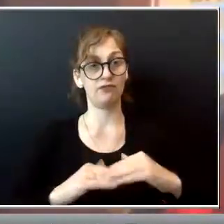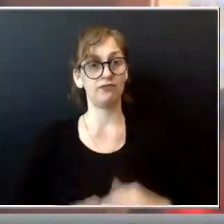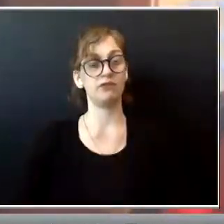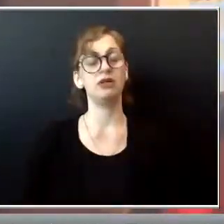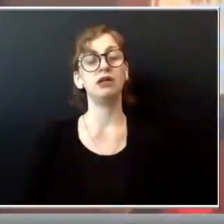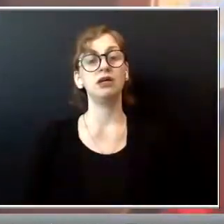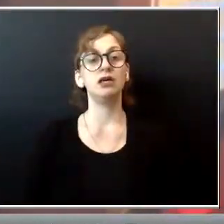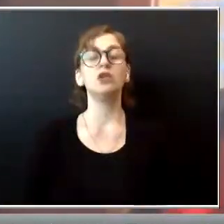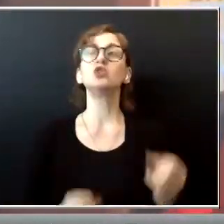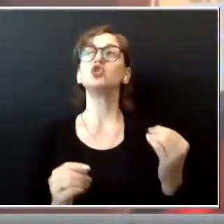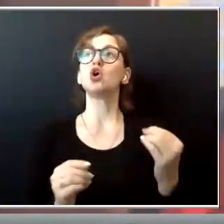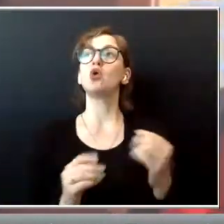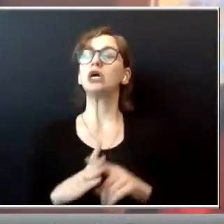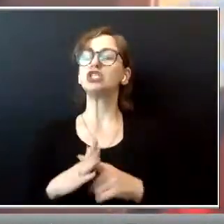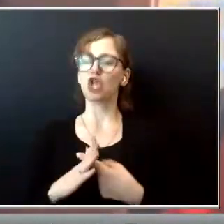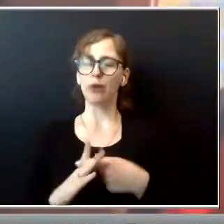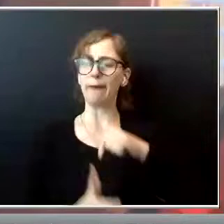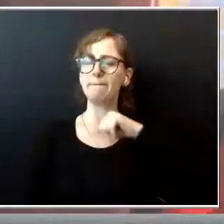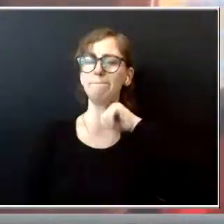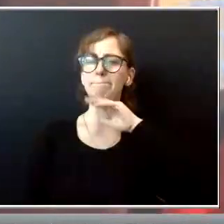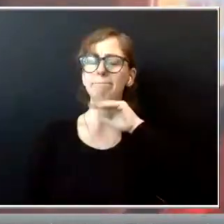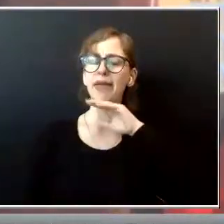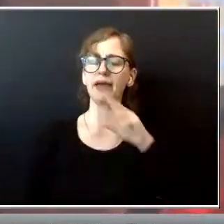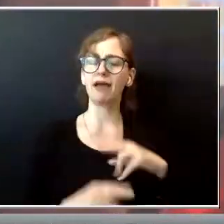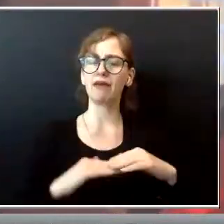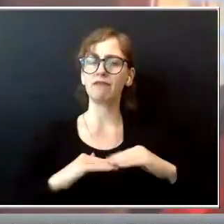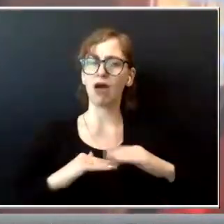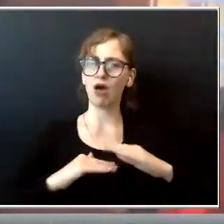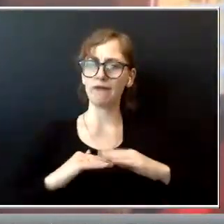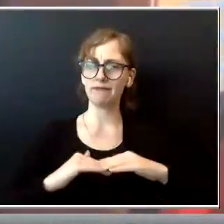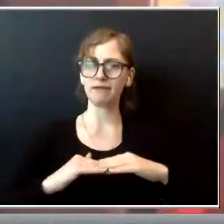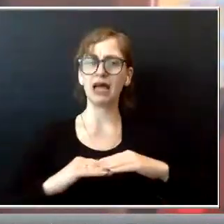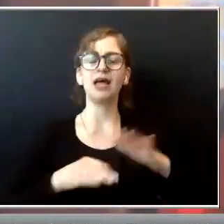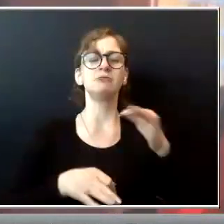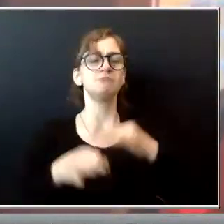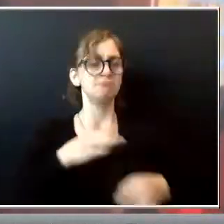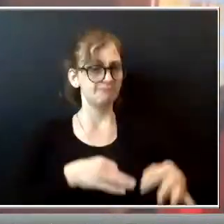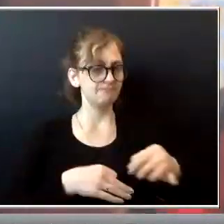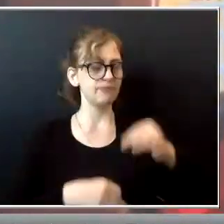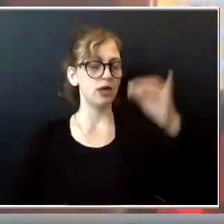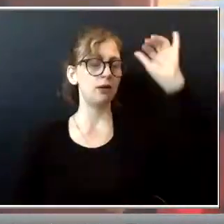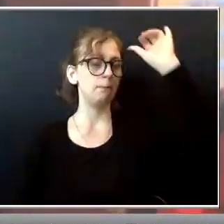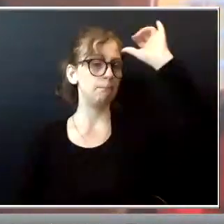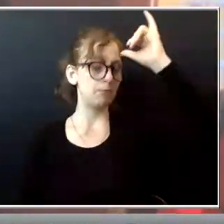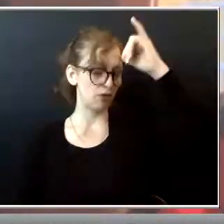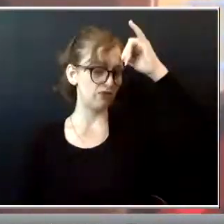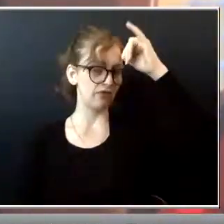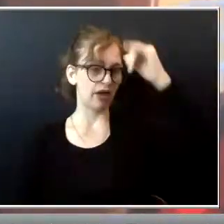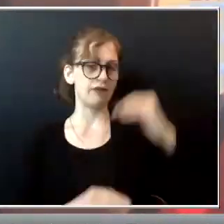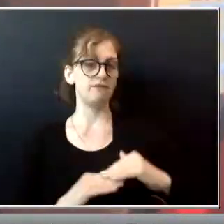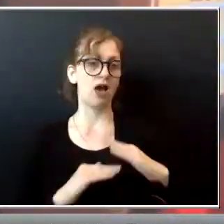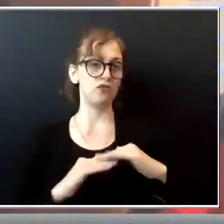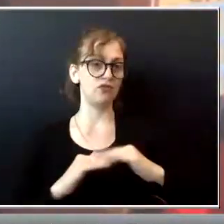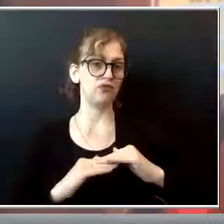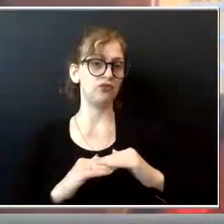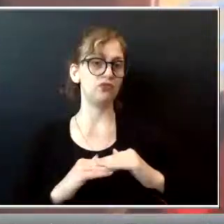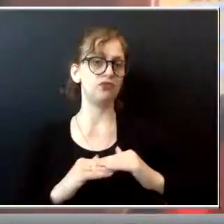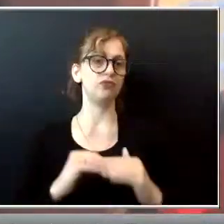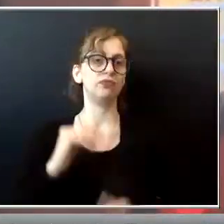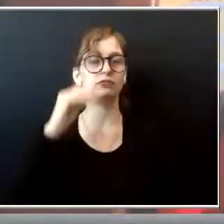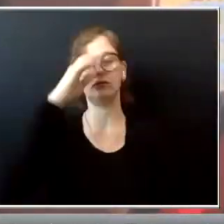pig valve to a bovine valve, had that done. And then we went on from